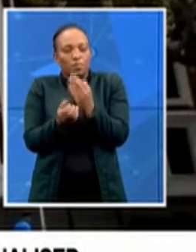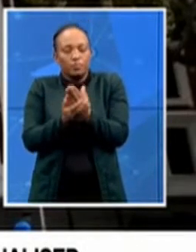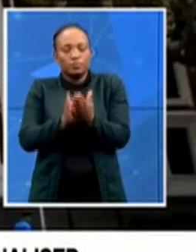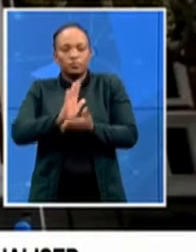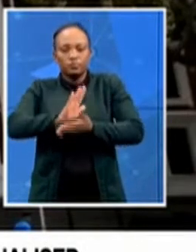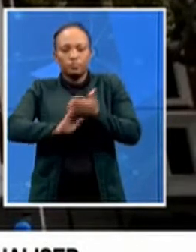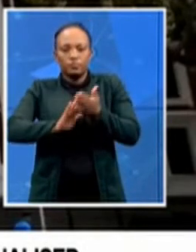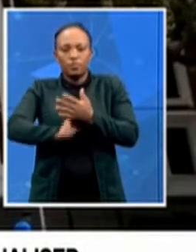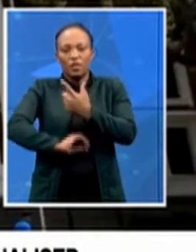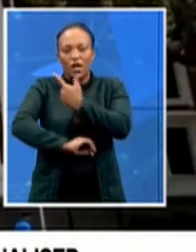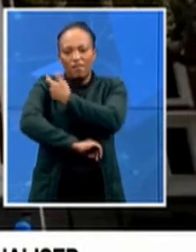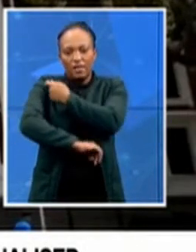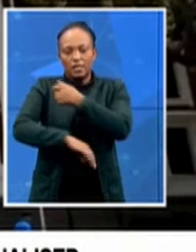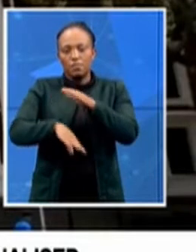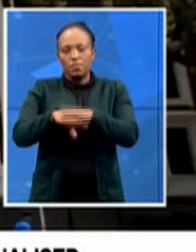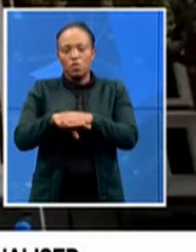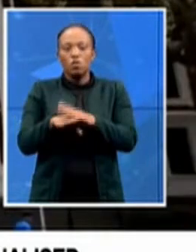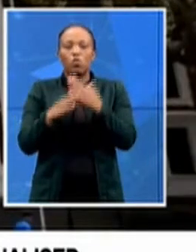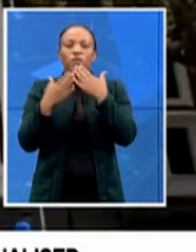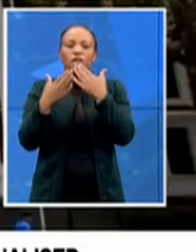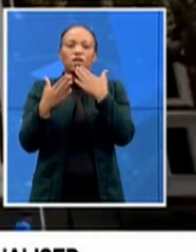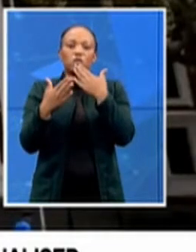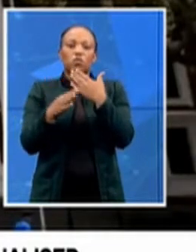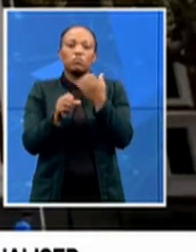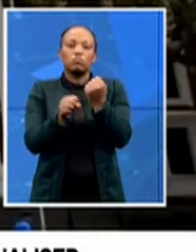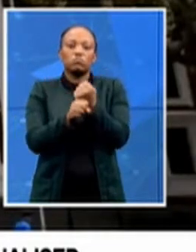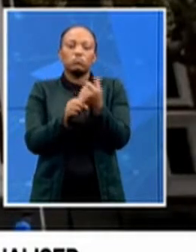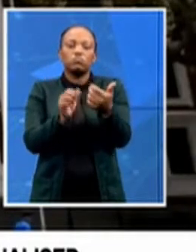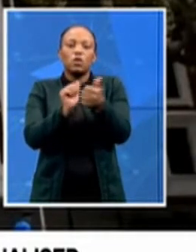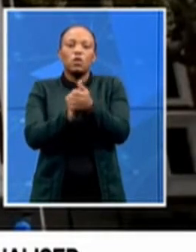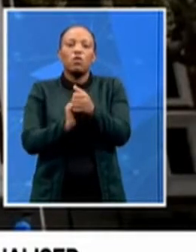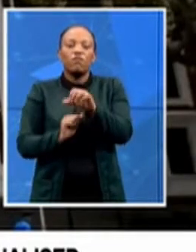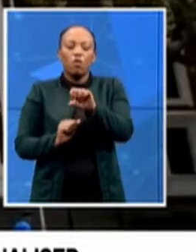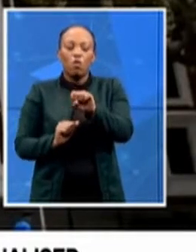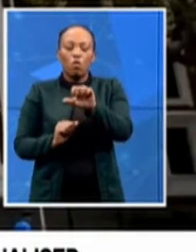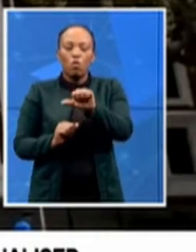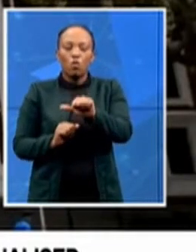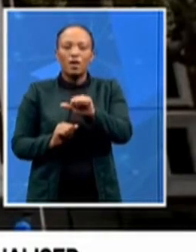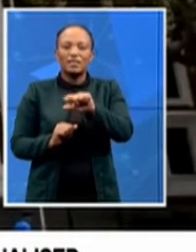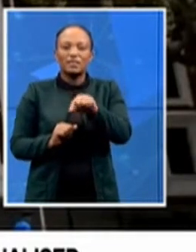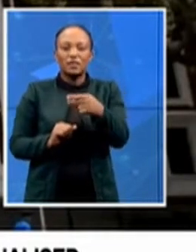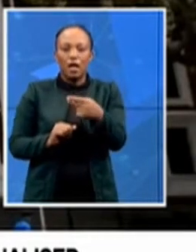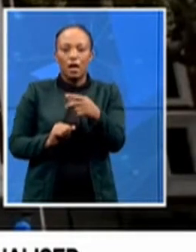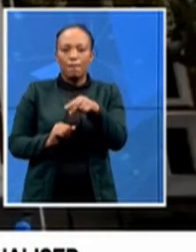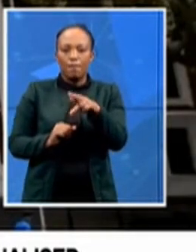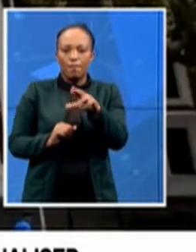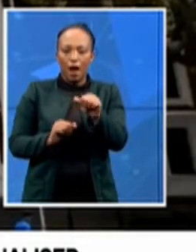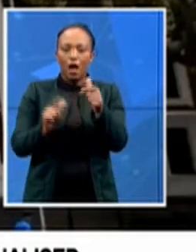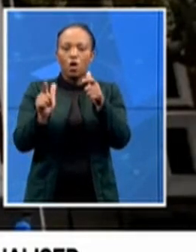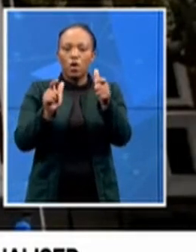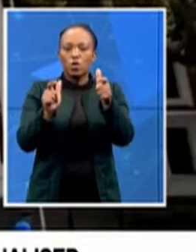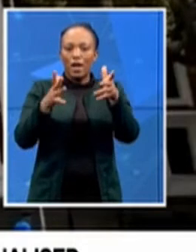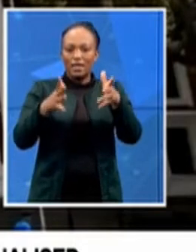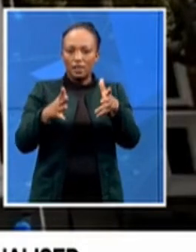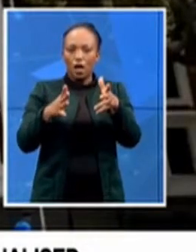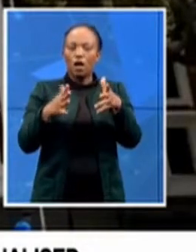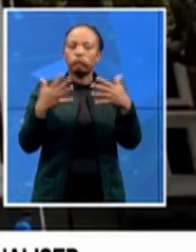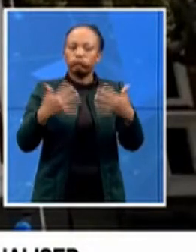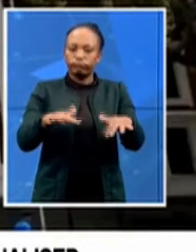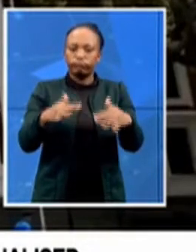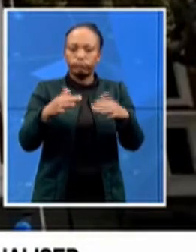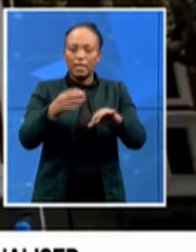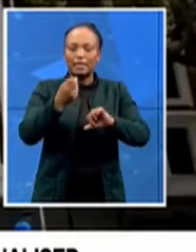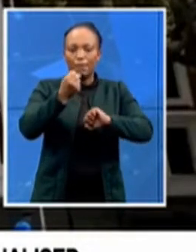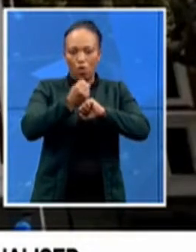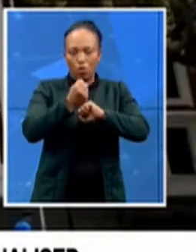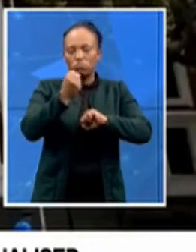cooperation of our regulator, SAHPRA, for being very supportive in attending to the regulatory